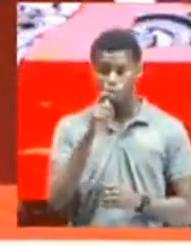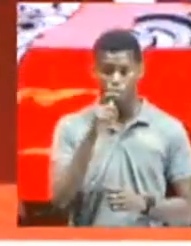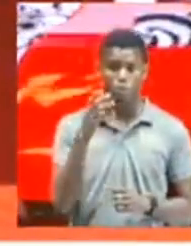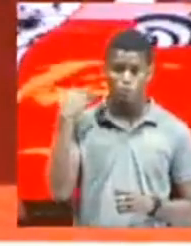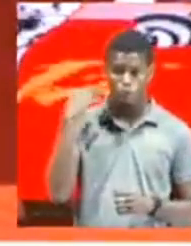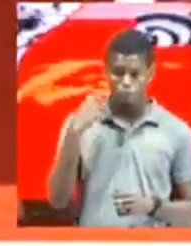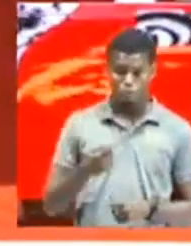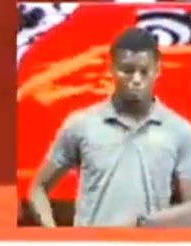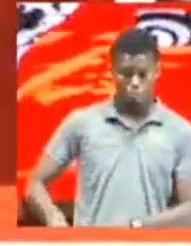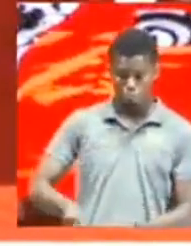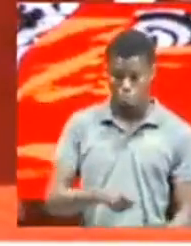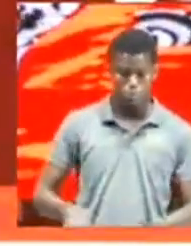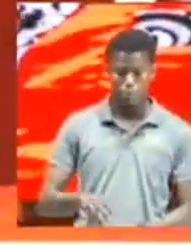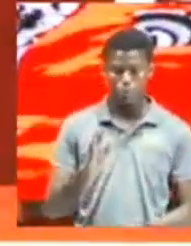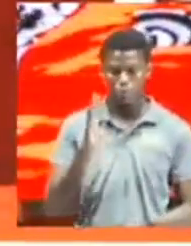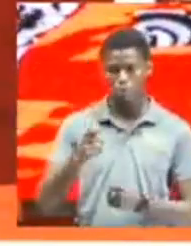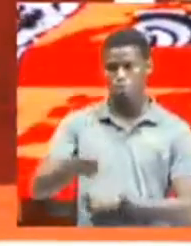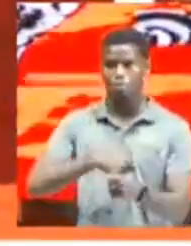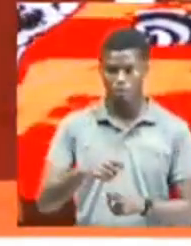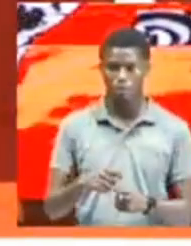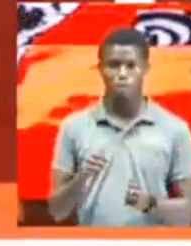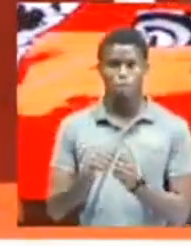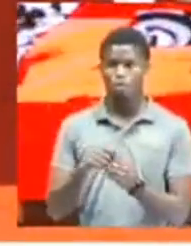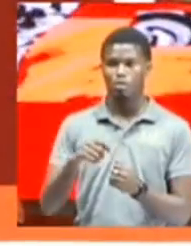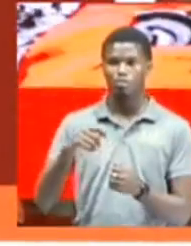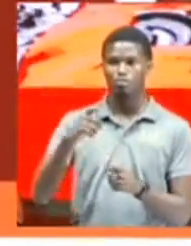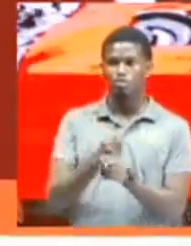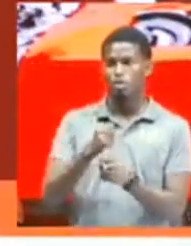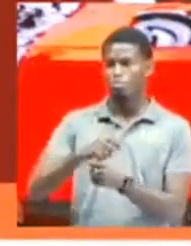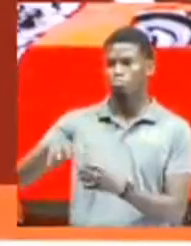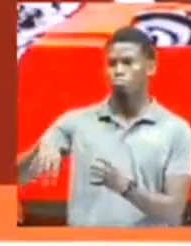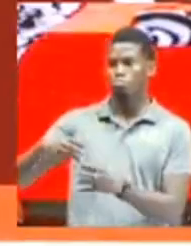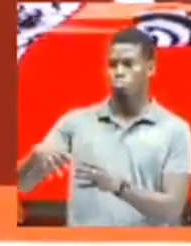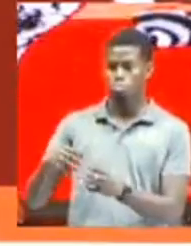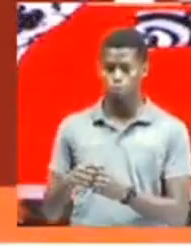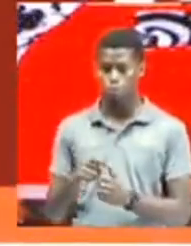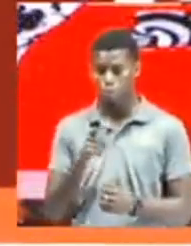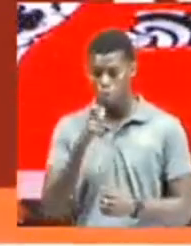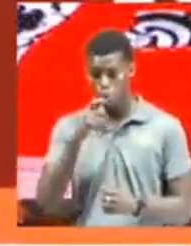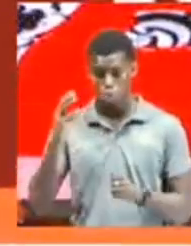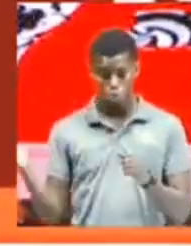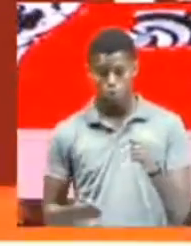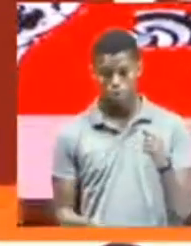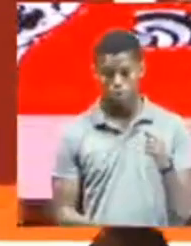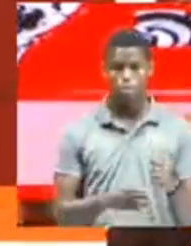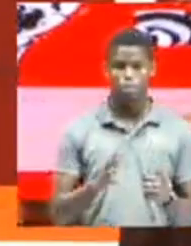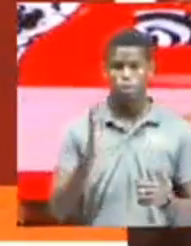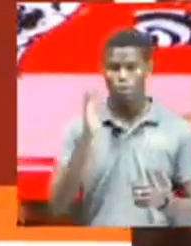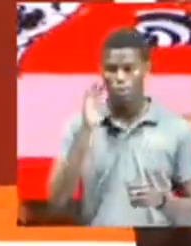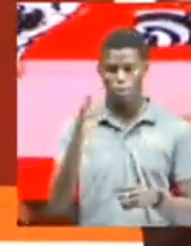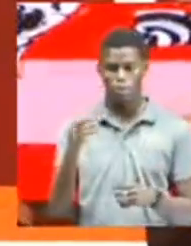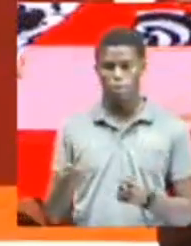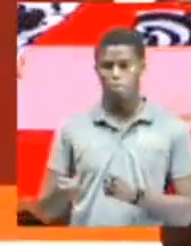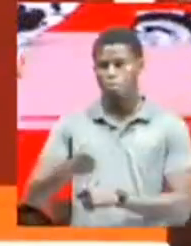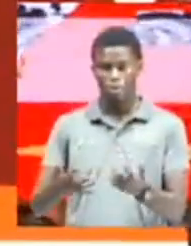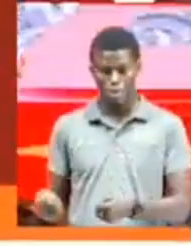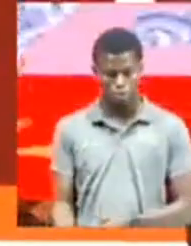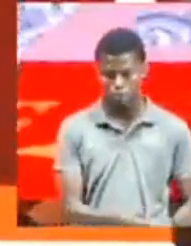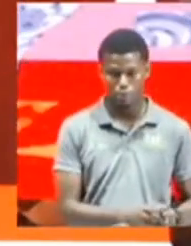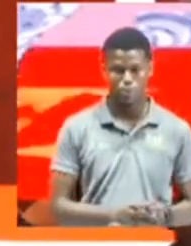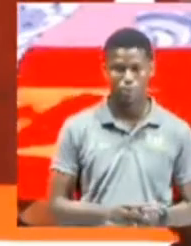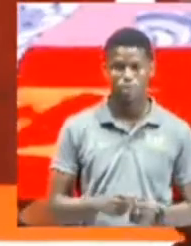truck. Who used to chop bush is being replaced by a weed whacker. Who used to wash clothes is being